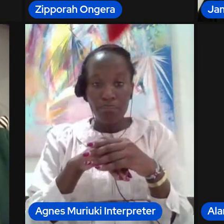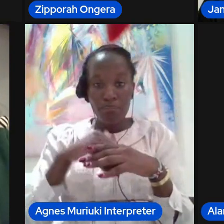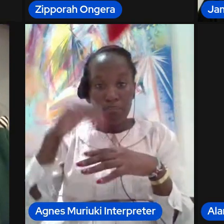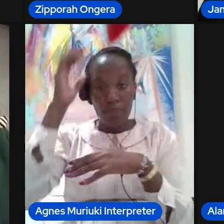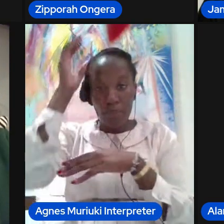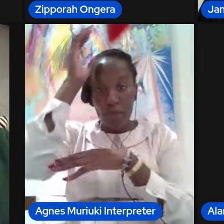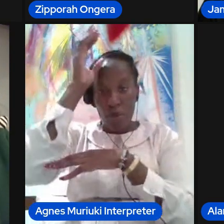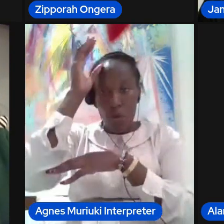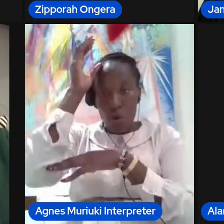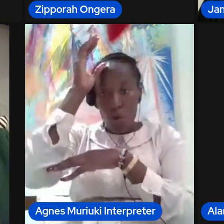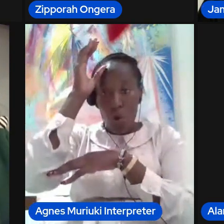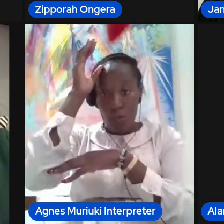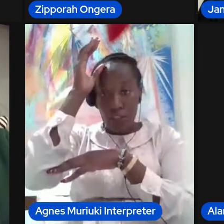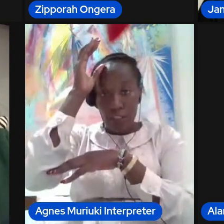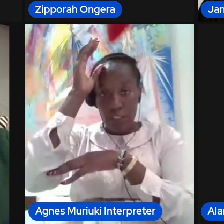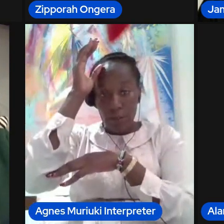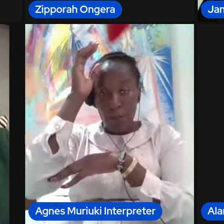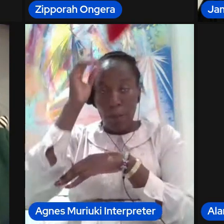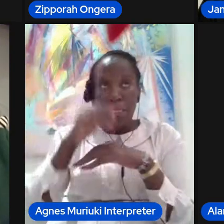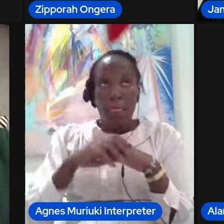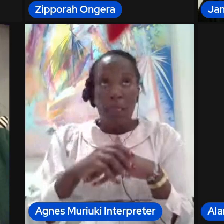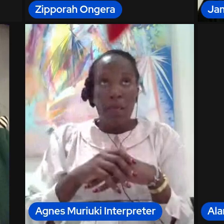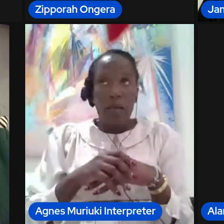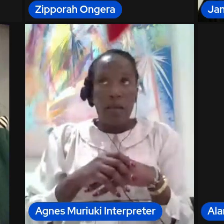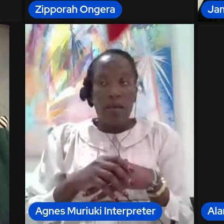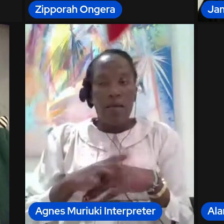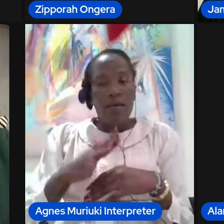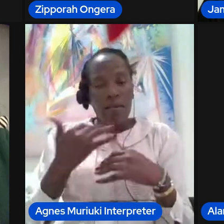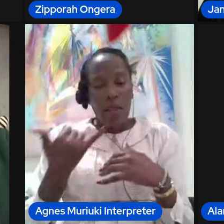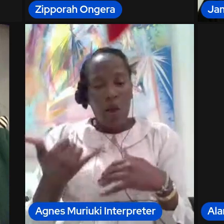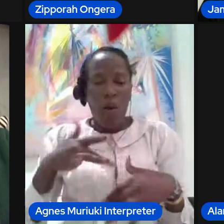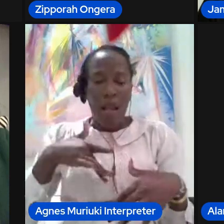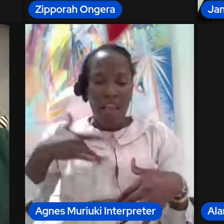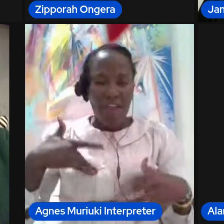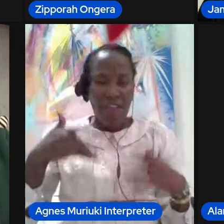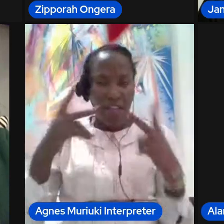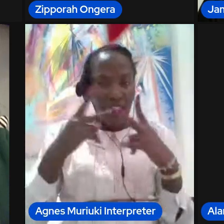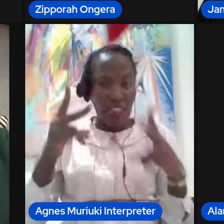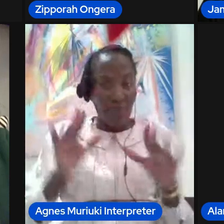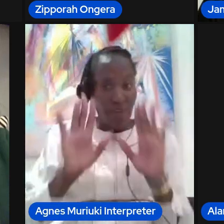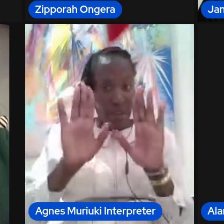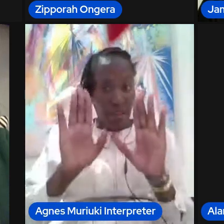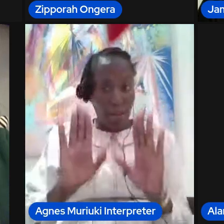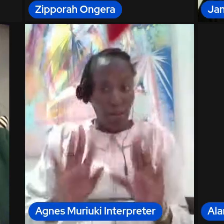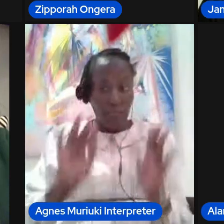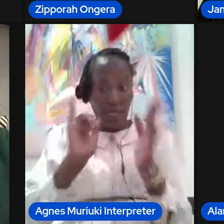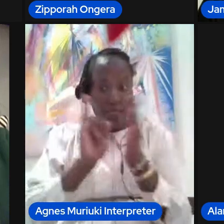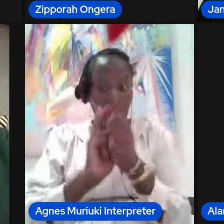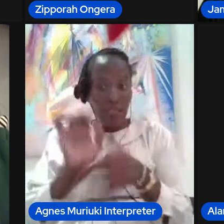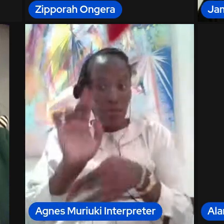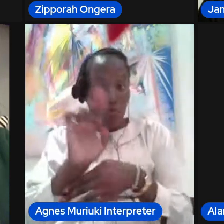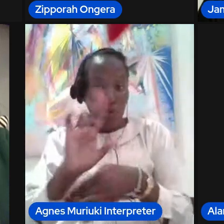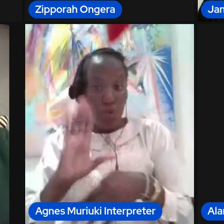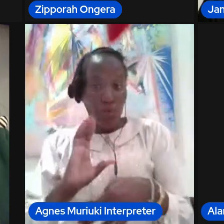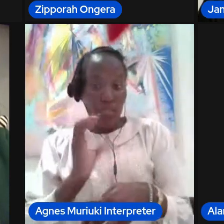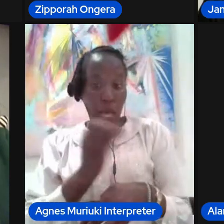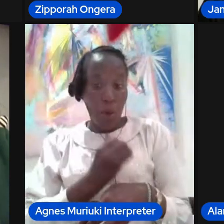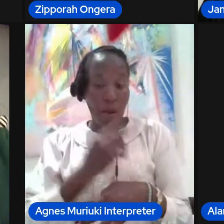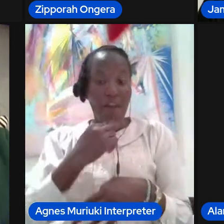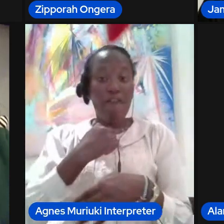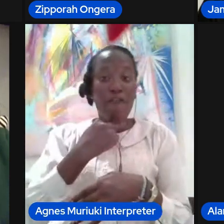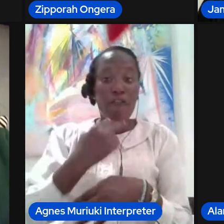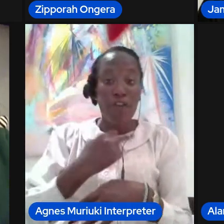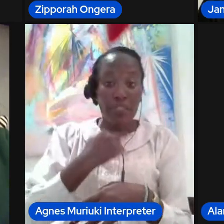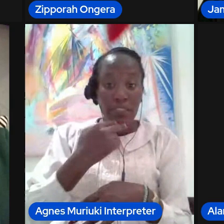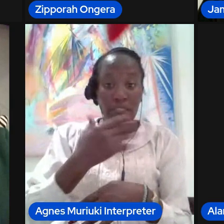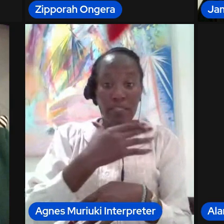content. So it is very important to ensure that voices of persons with disabilities are